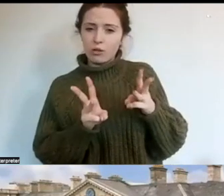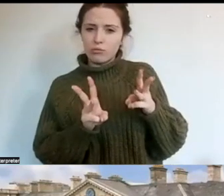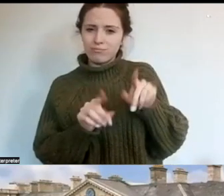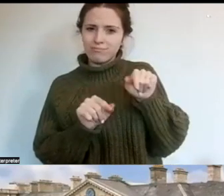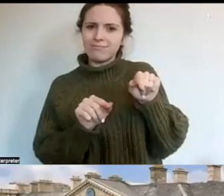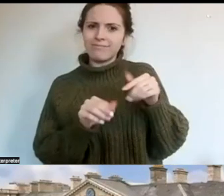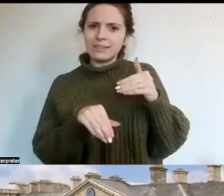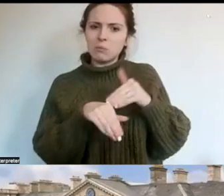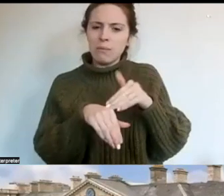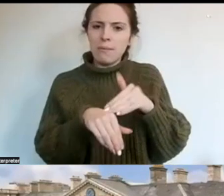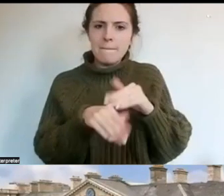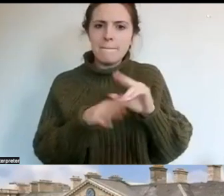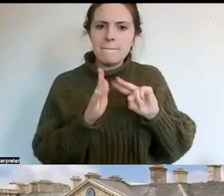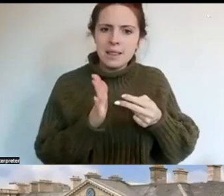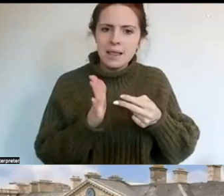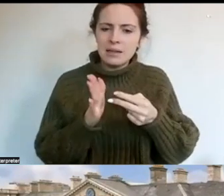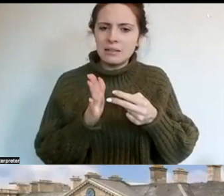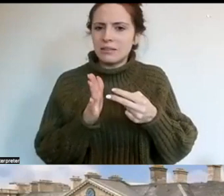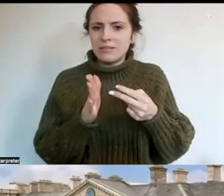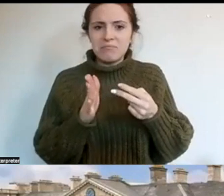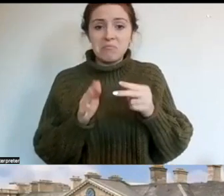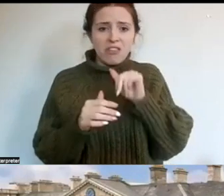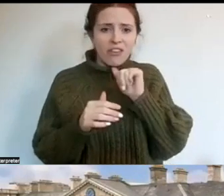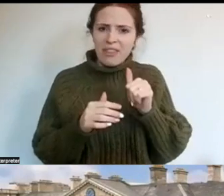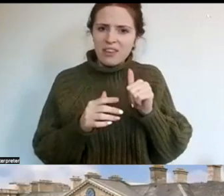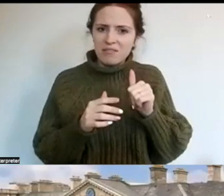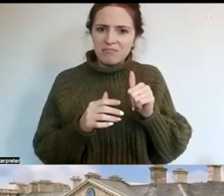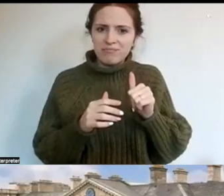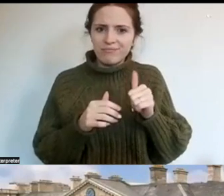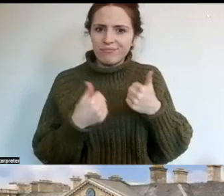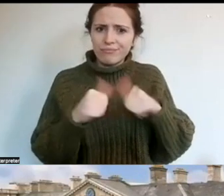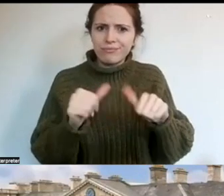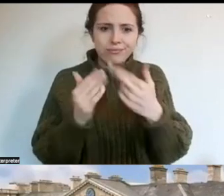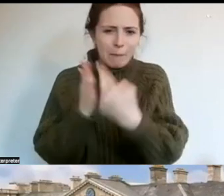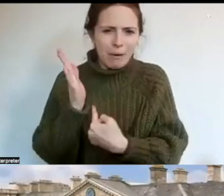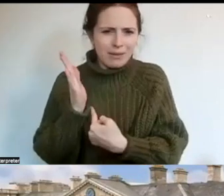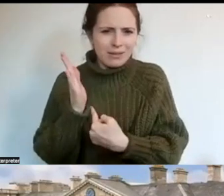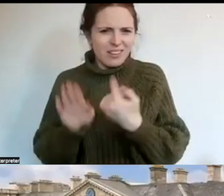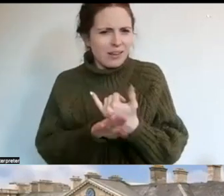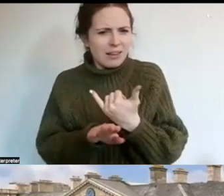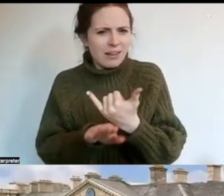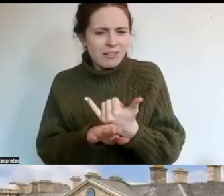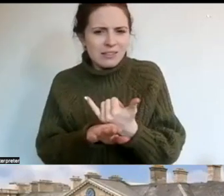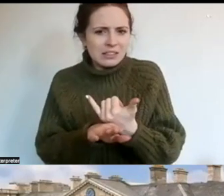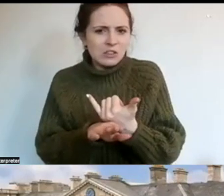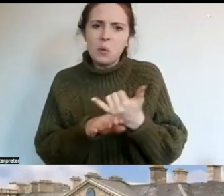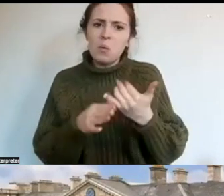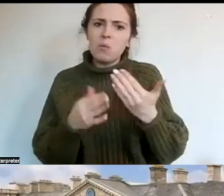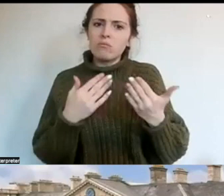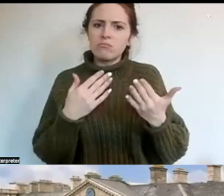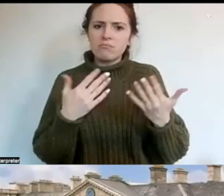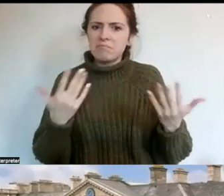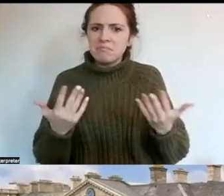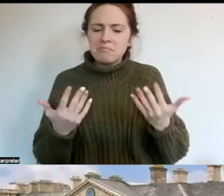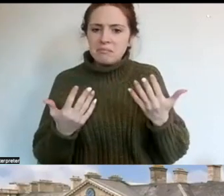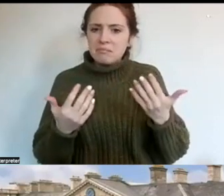of planning, but nothing seems to have happened really at a policy level with regard to that. So what could happen there, do you think,